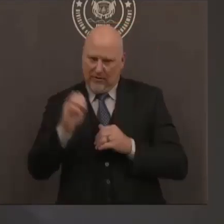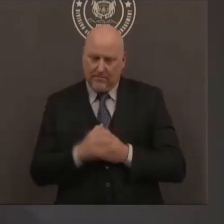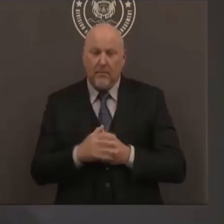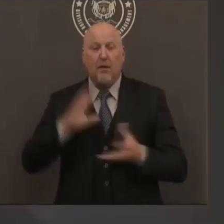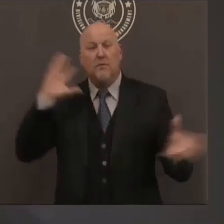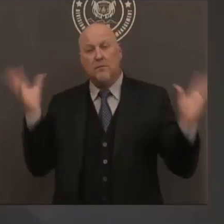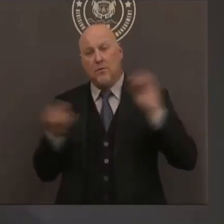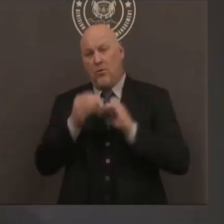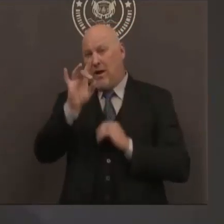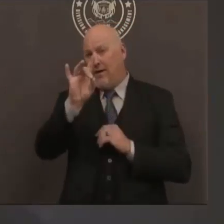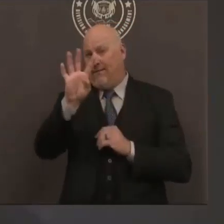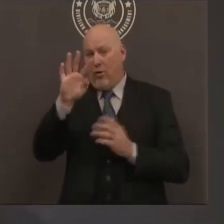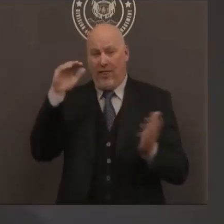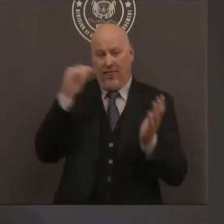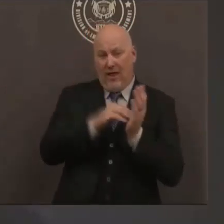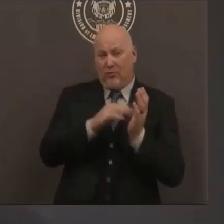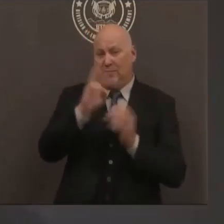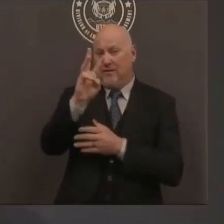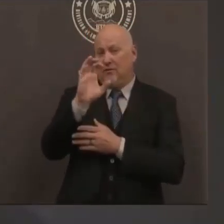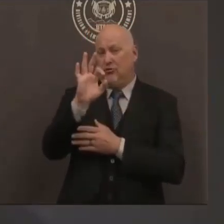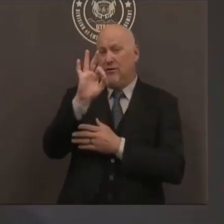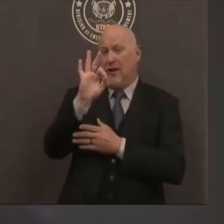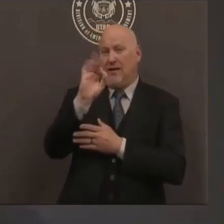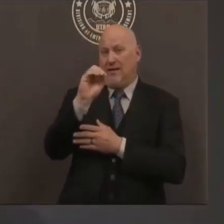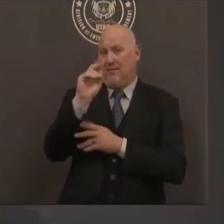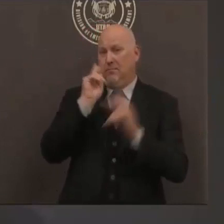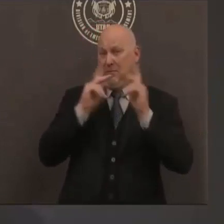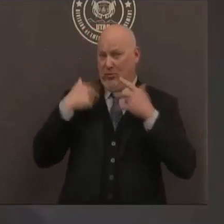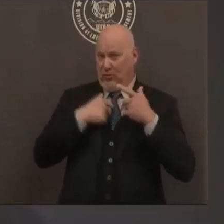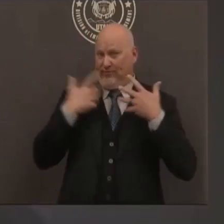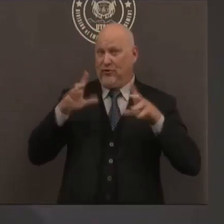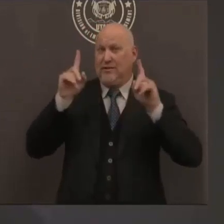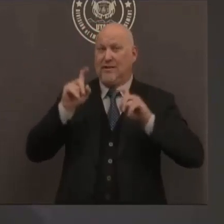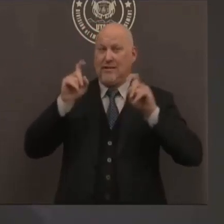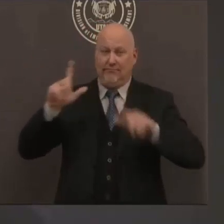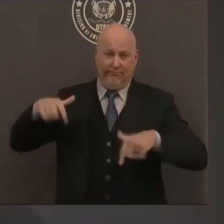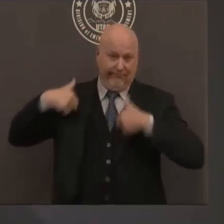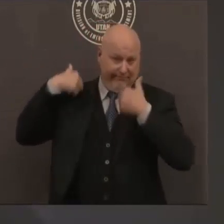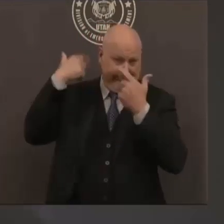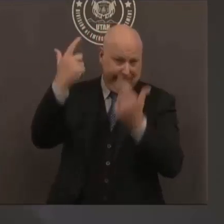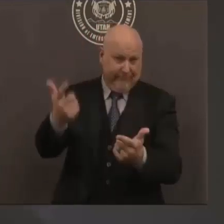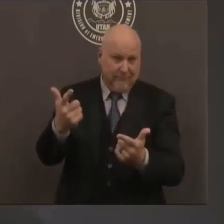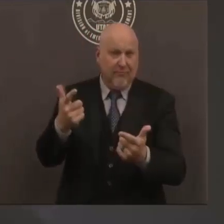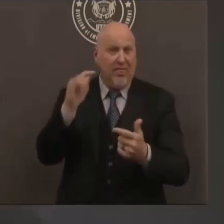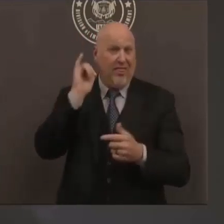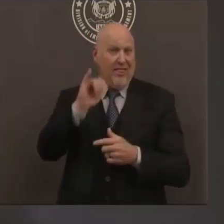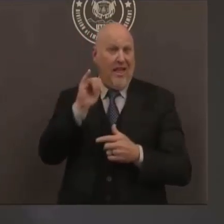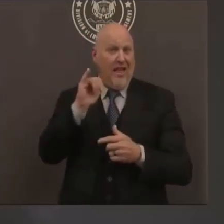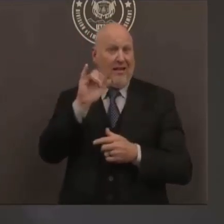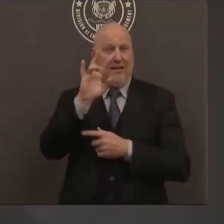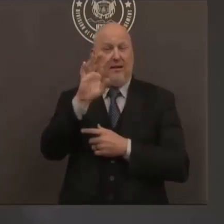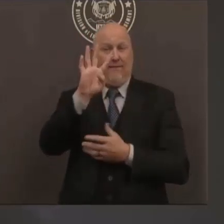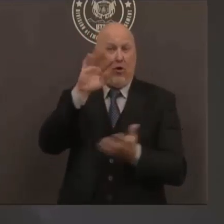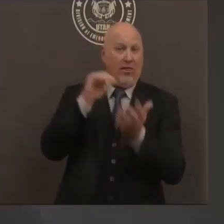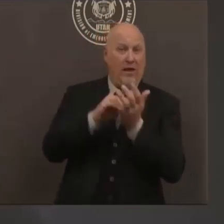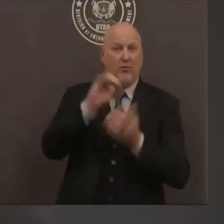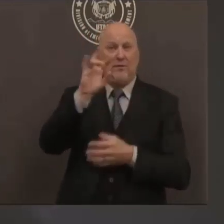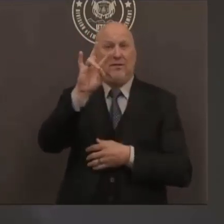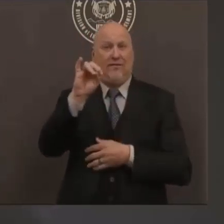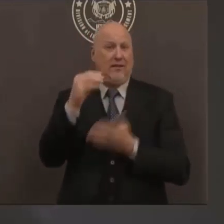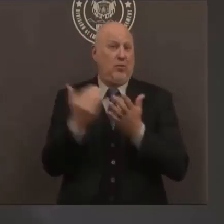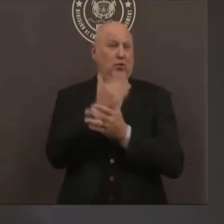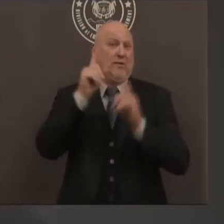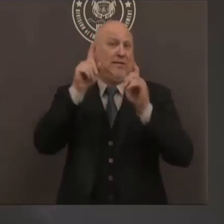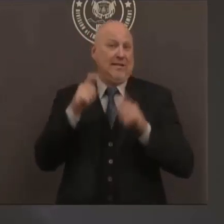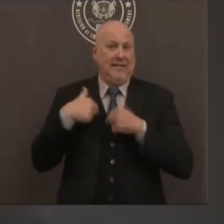84,697 Utahns for COVID-19, an increase of 4,070 from yesterday, and we're at a 4.8% overall